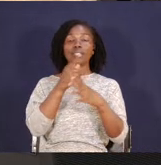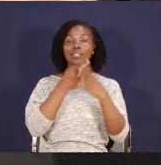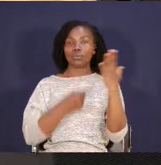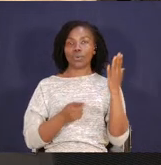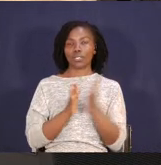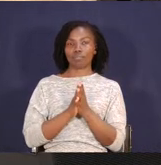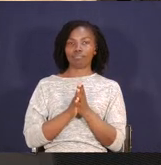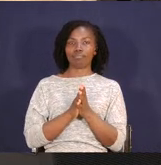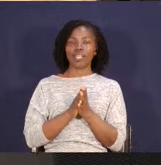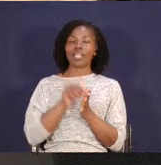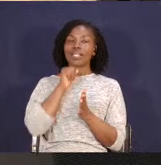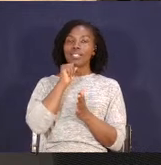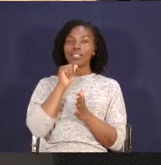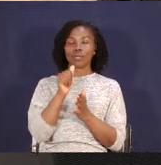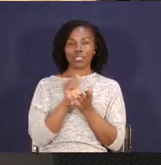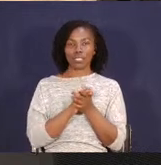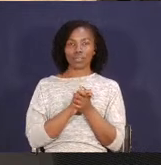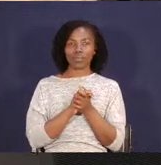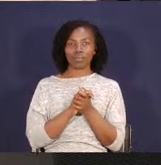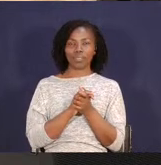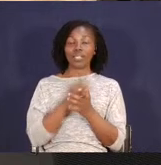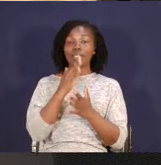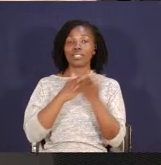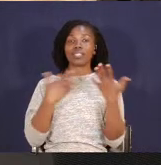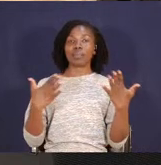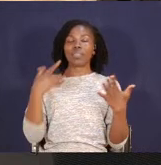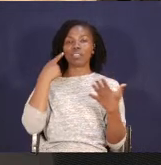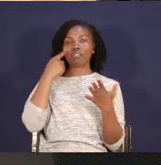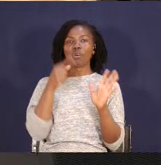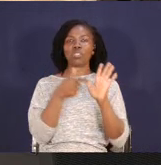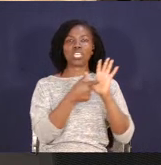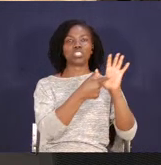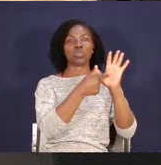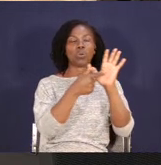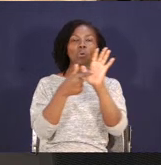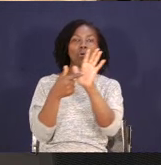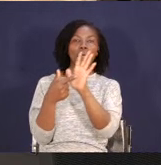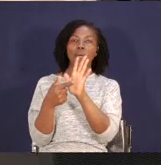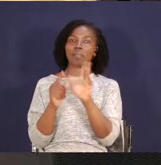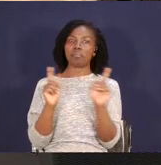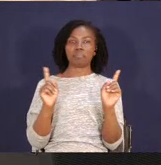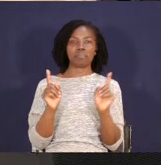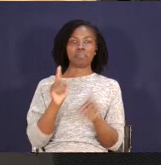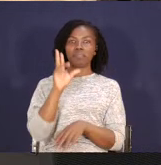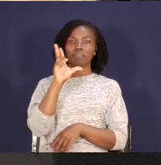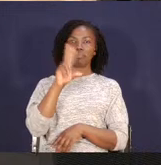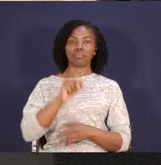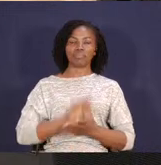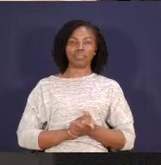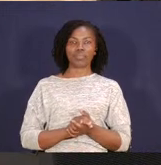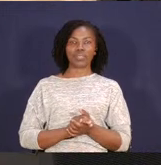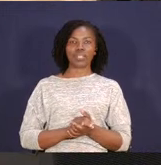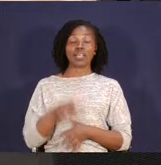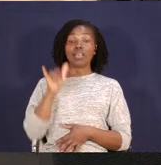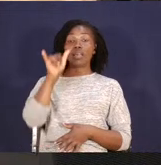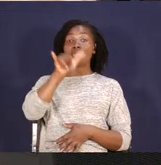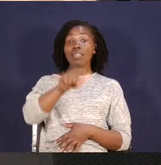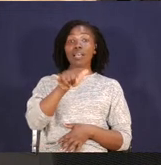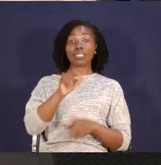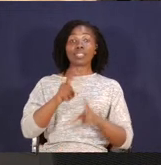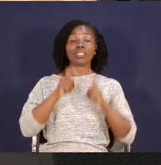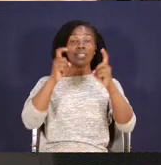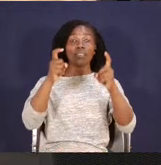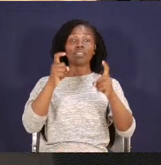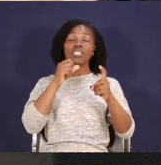not a relic. It is not something for the museums. No, that gift is